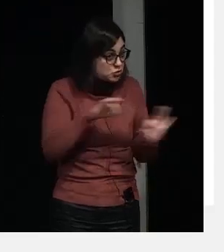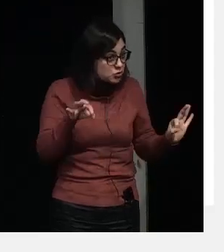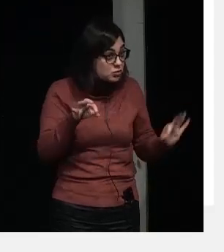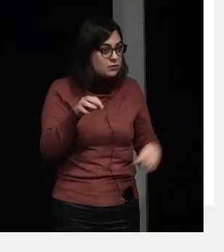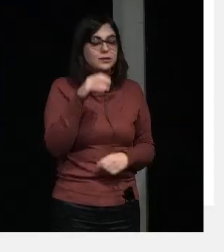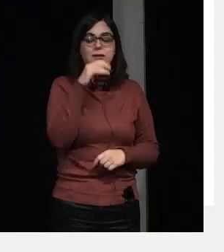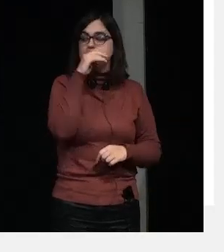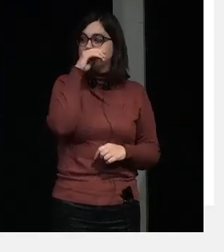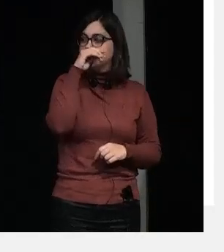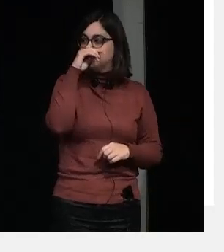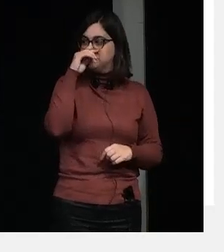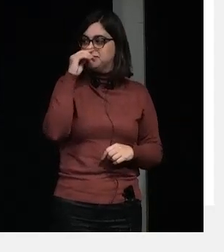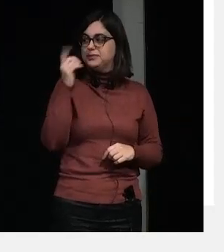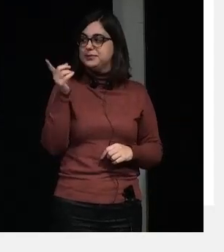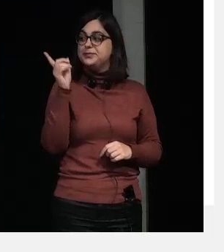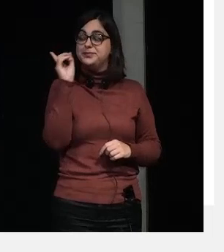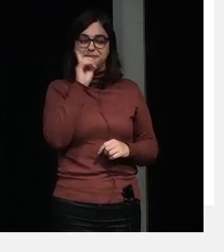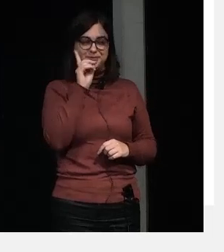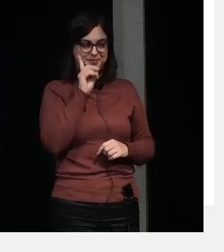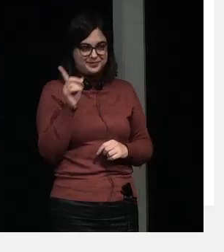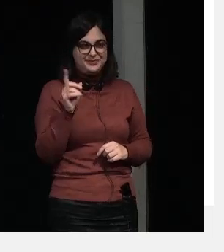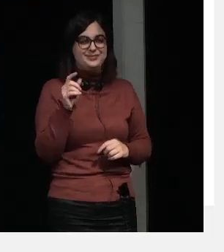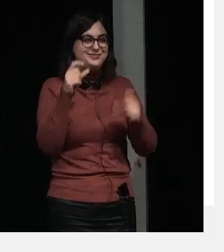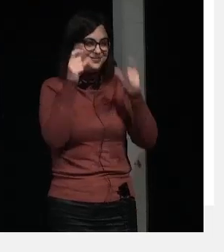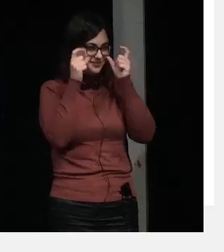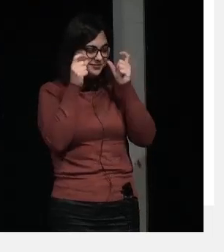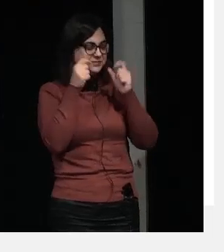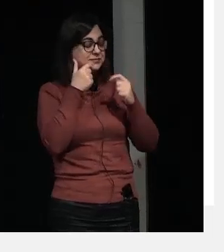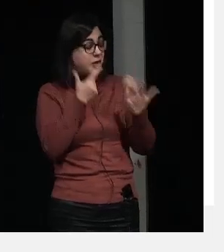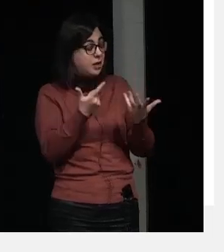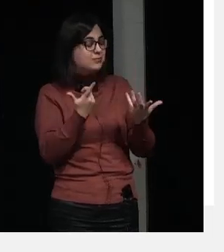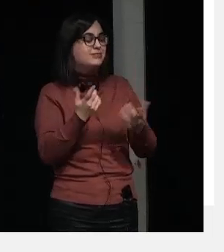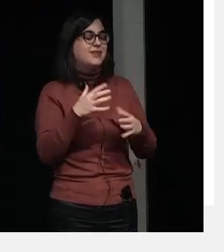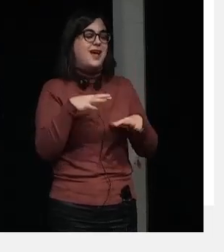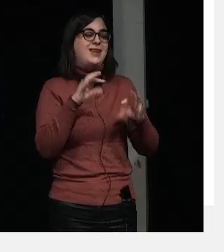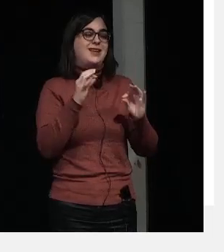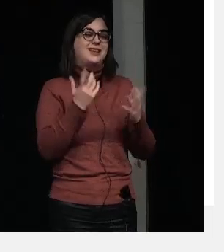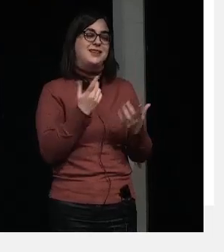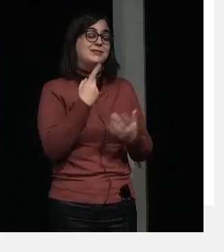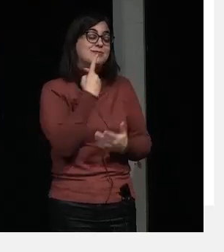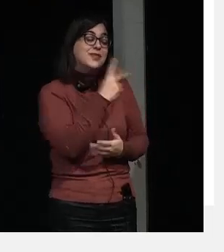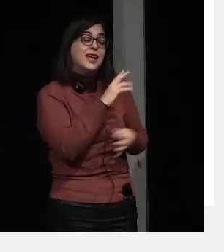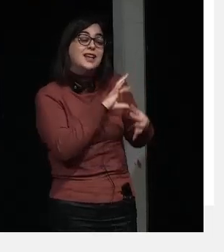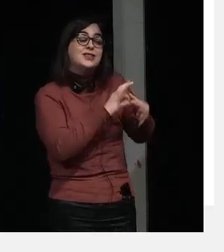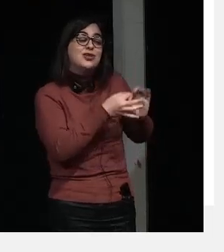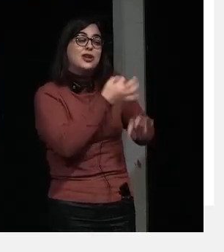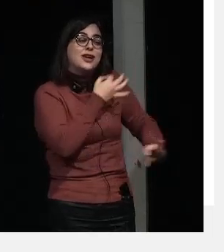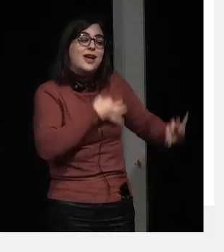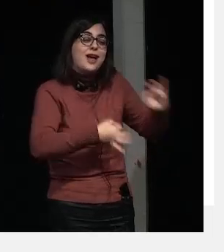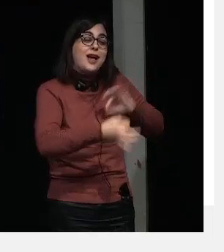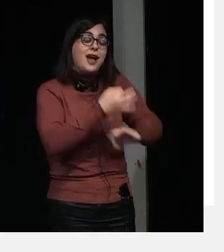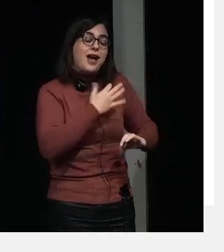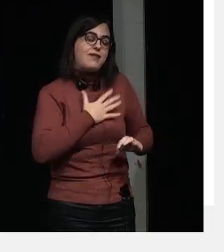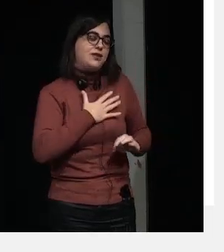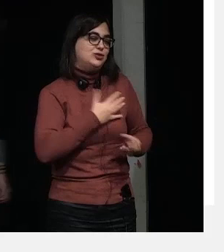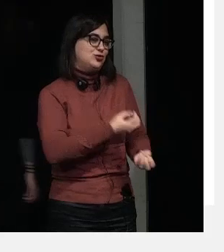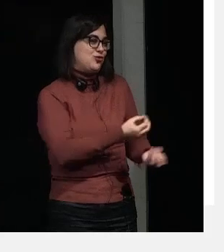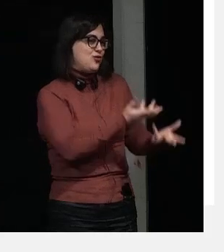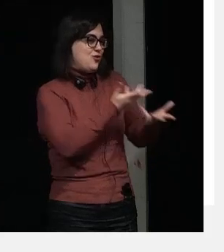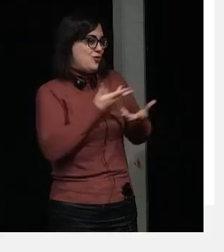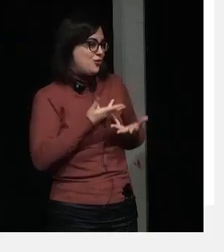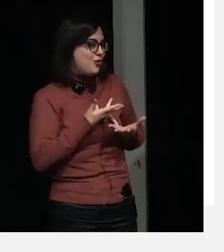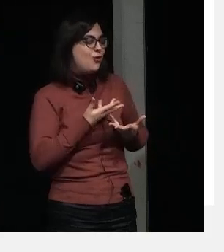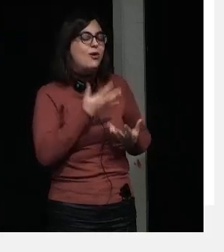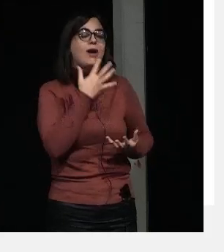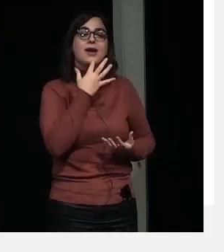Thank you. First, I want to thank you so much for sharing your story, because I think that's what's